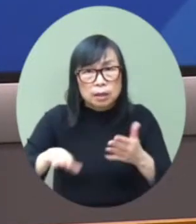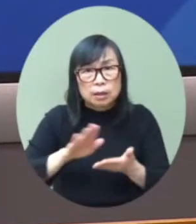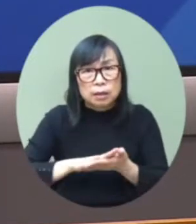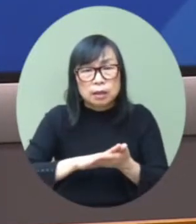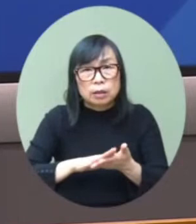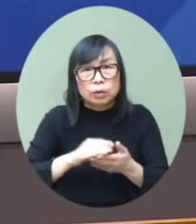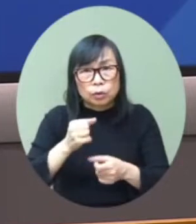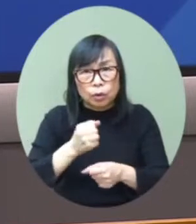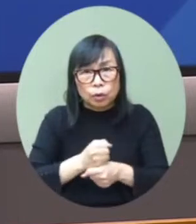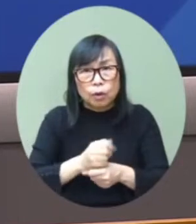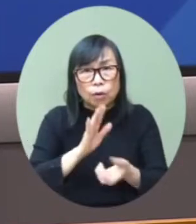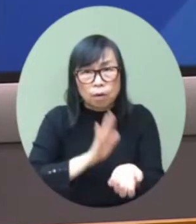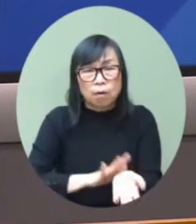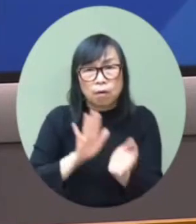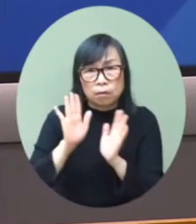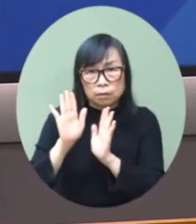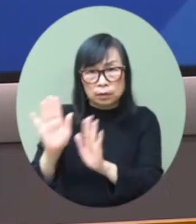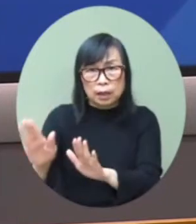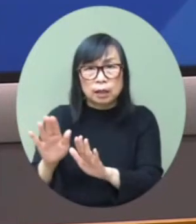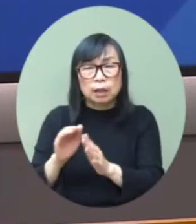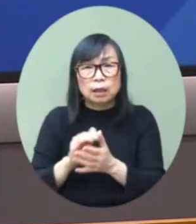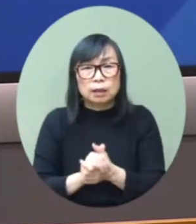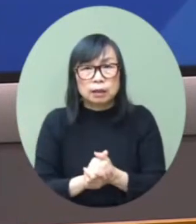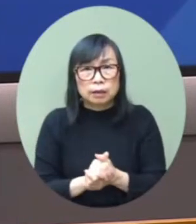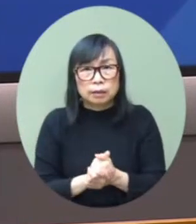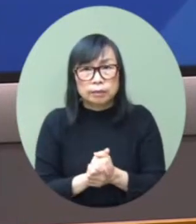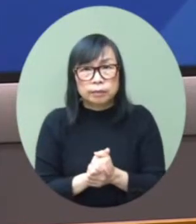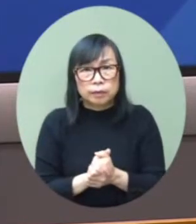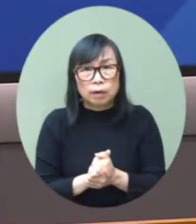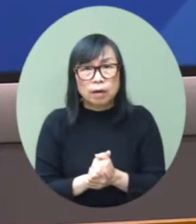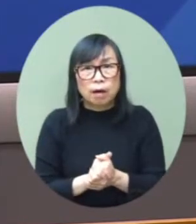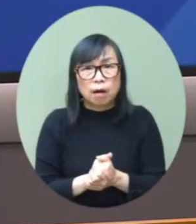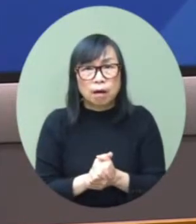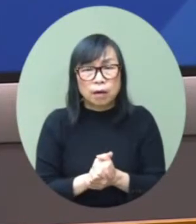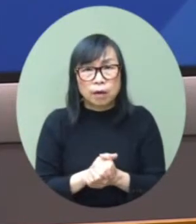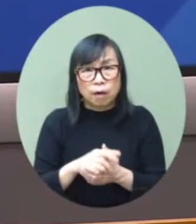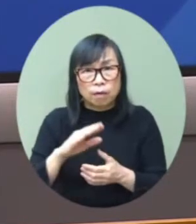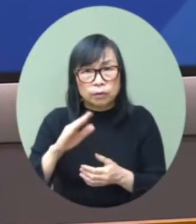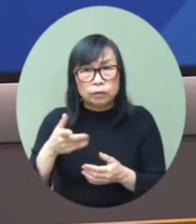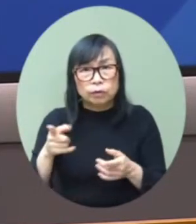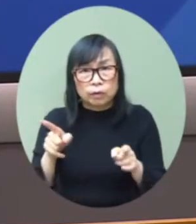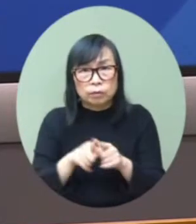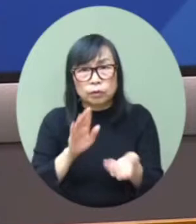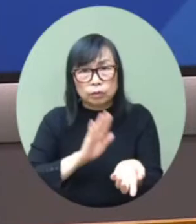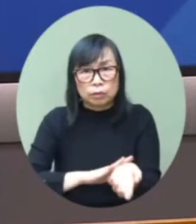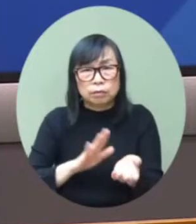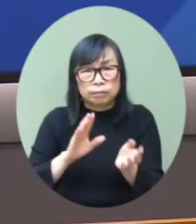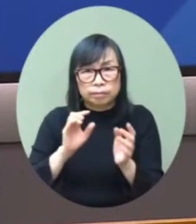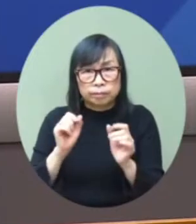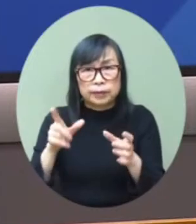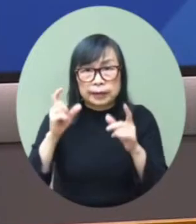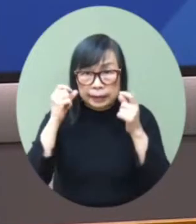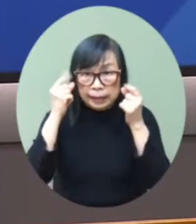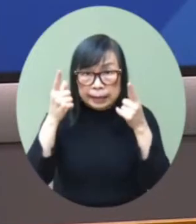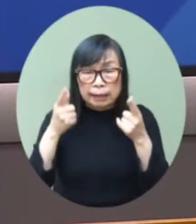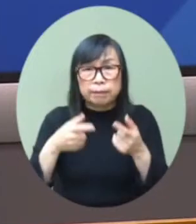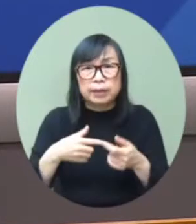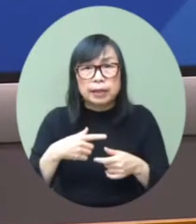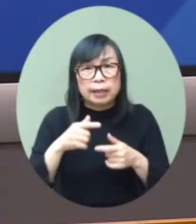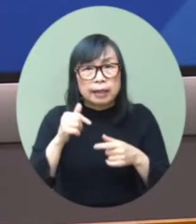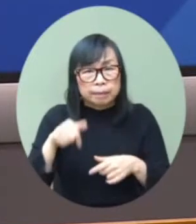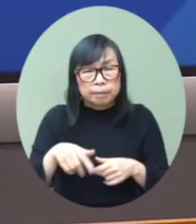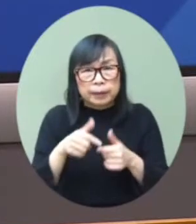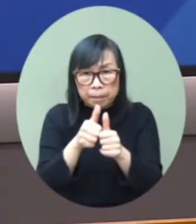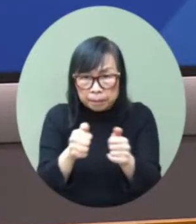facilitate the loved ones to handle the funeral matters, and we're able to demonstrate